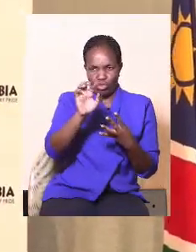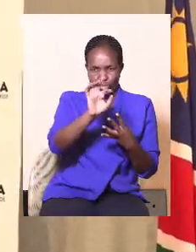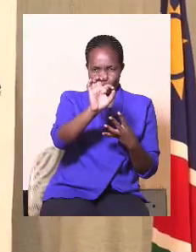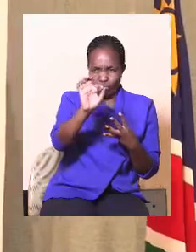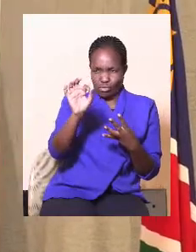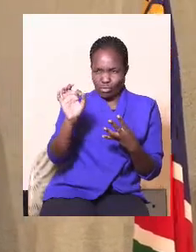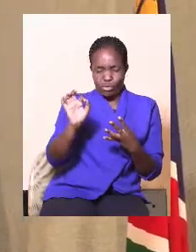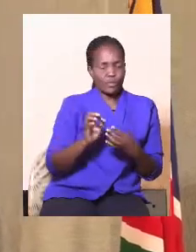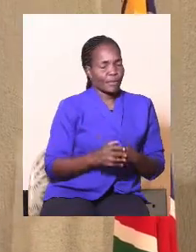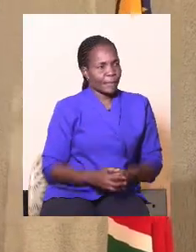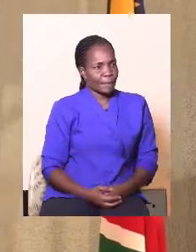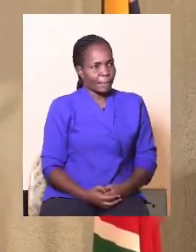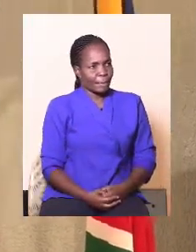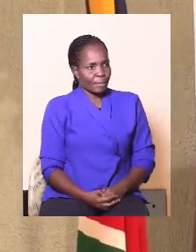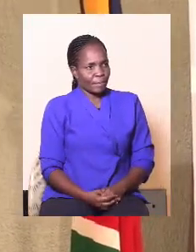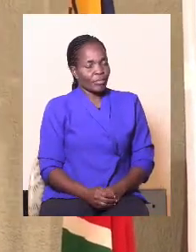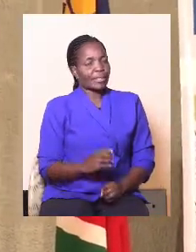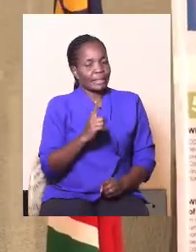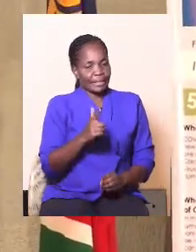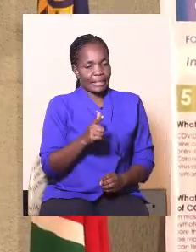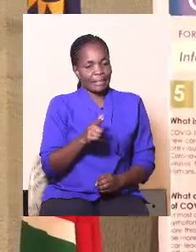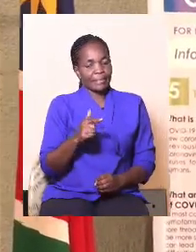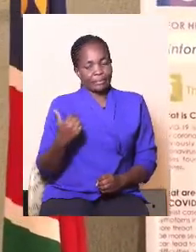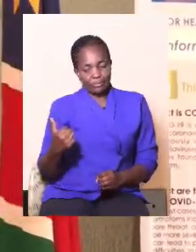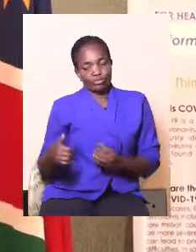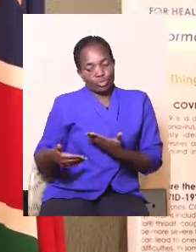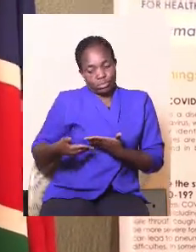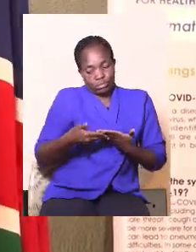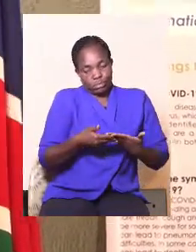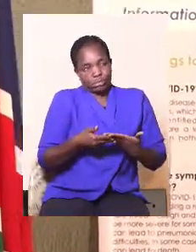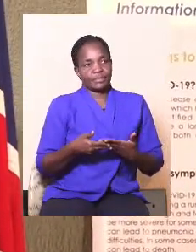And my ED will come in to assist me there.